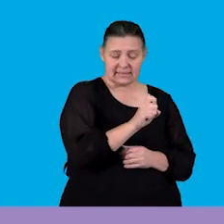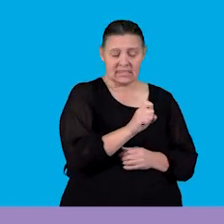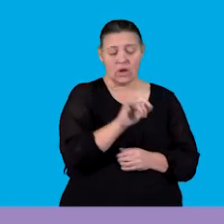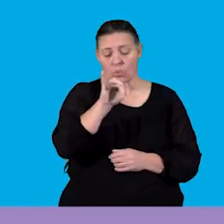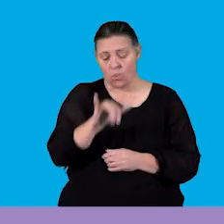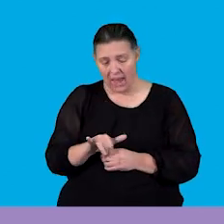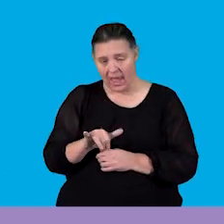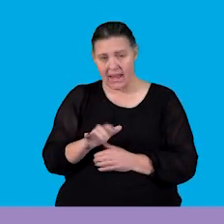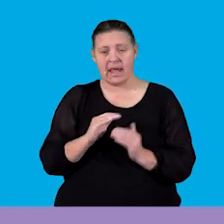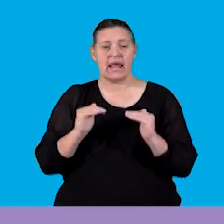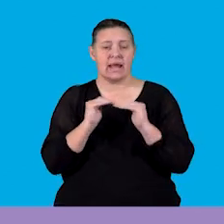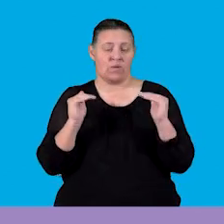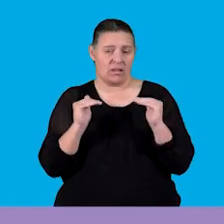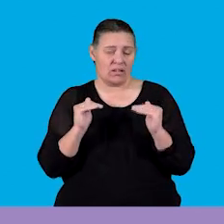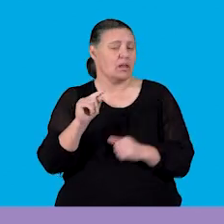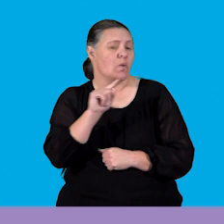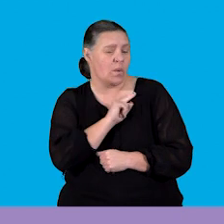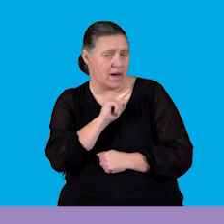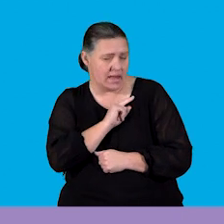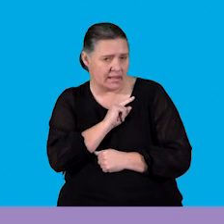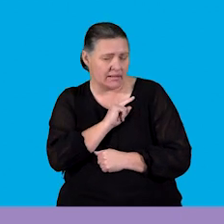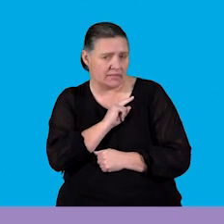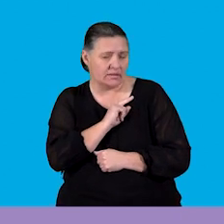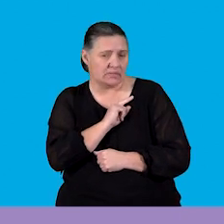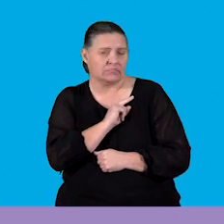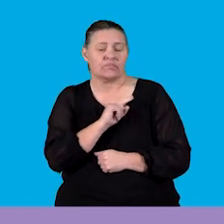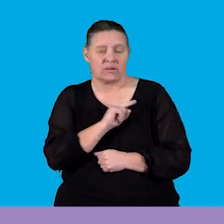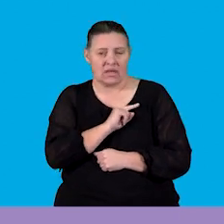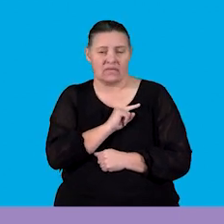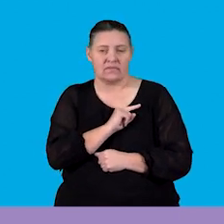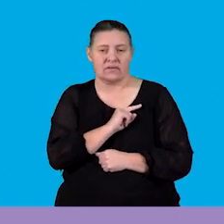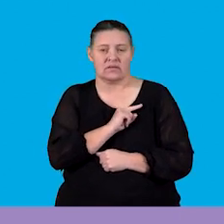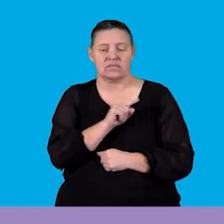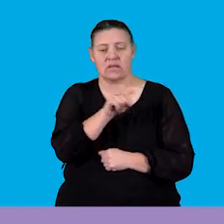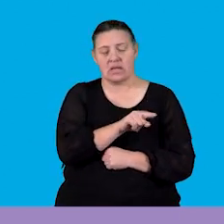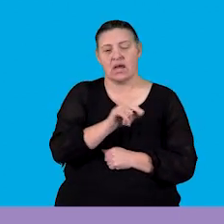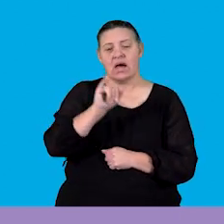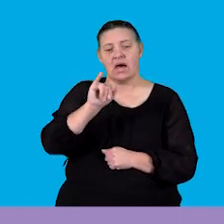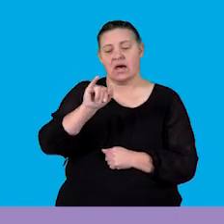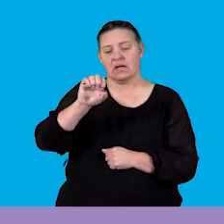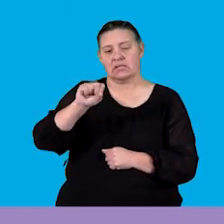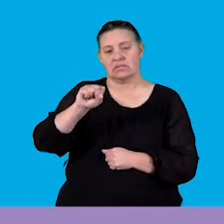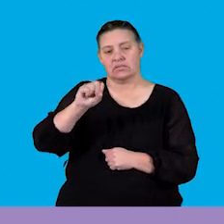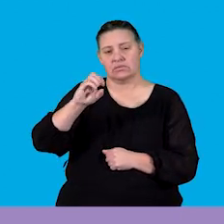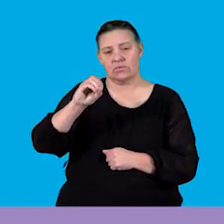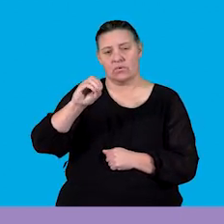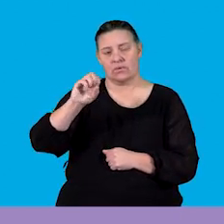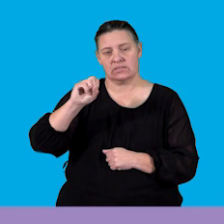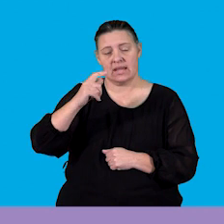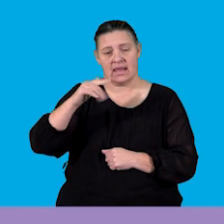angle X and angle Y are equal. Now, why are we saying this? It's because the